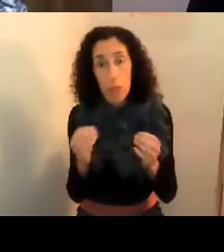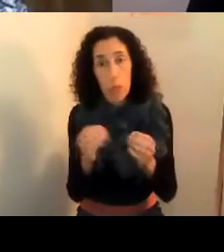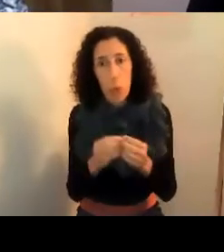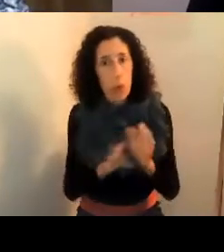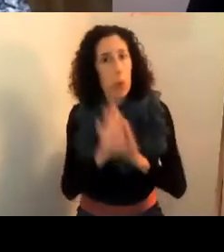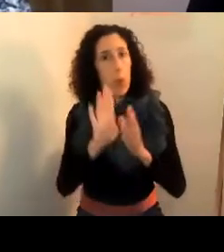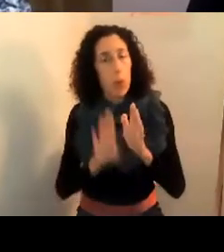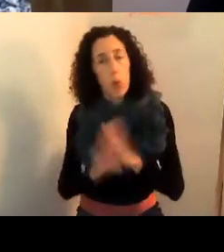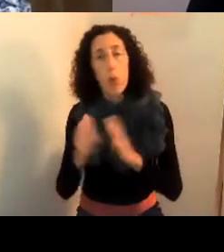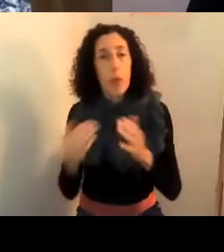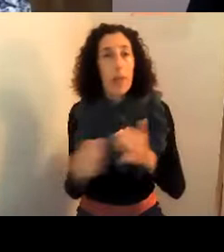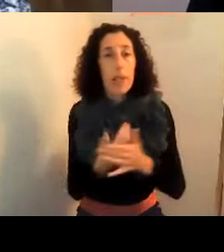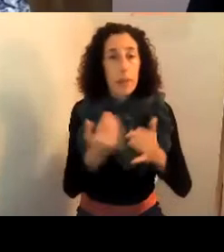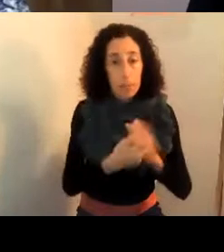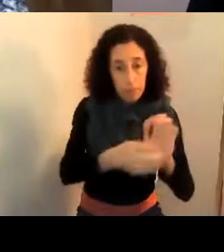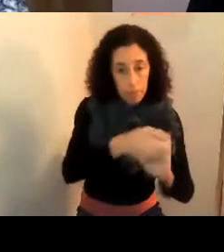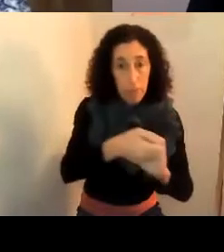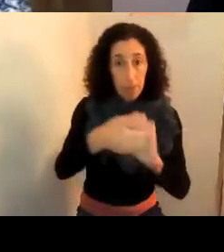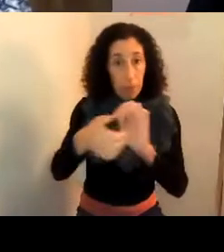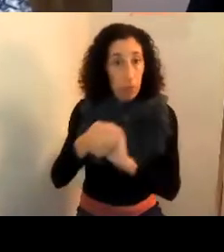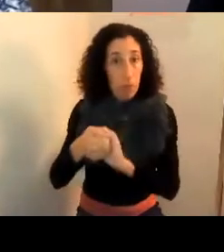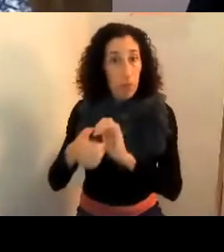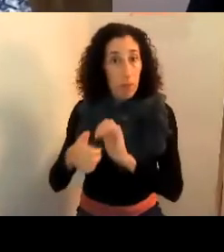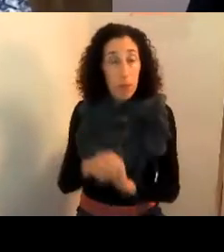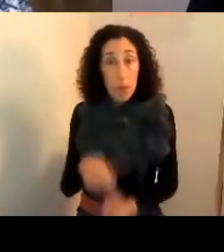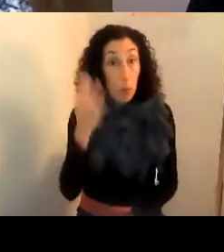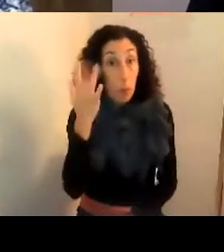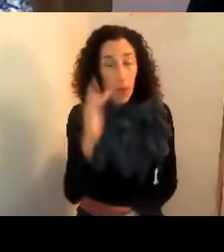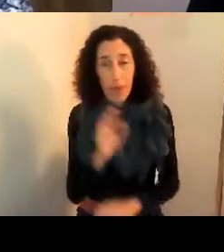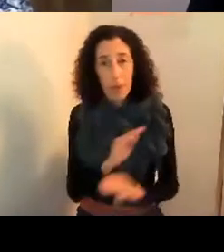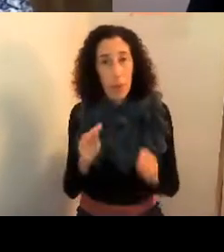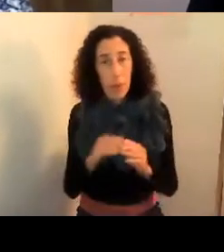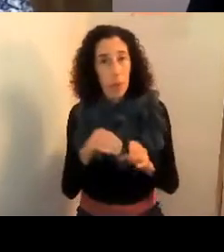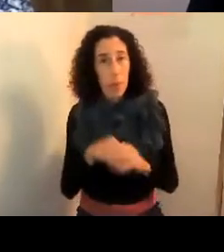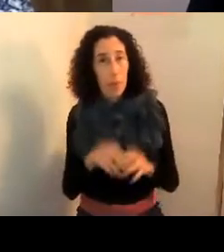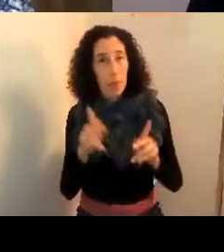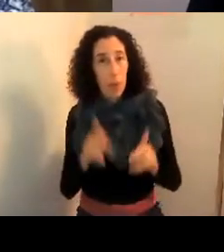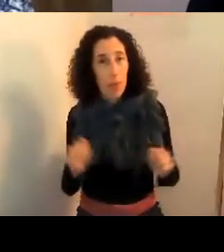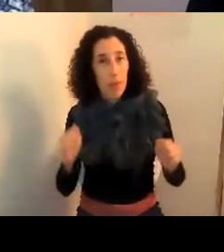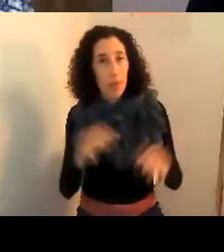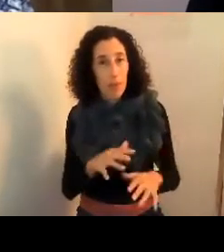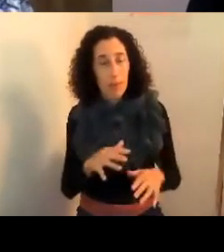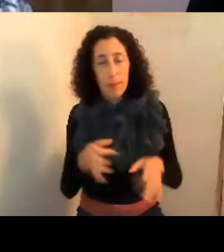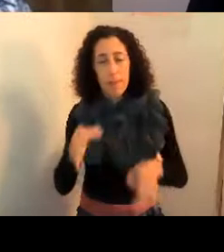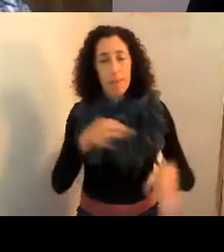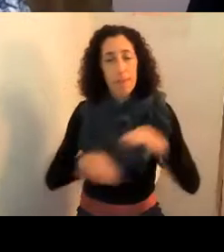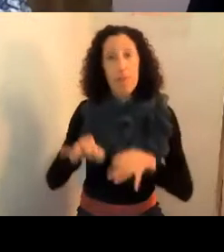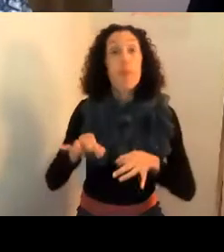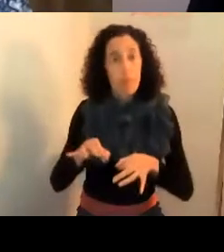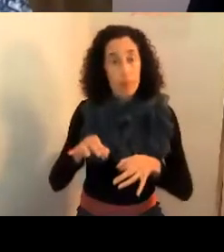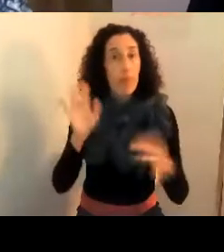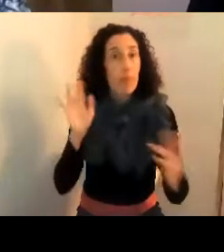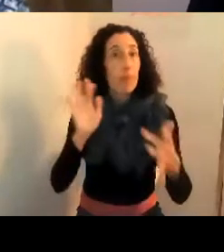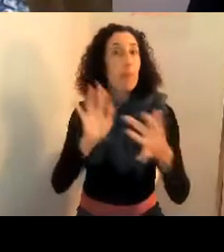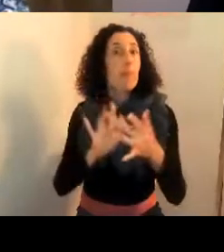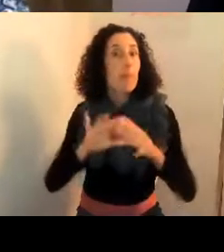up, you know, primarily because we weren't able to gather in person. And this seemed like one way to connect with other people and other groups.